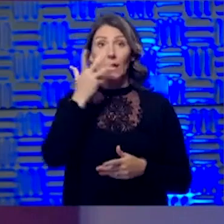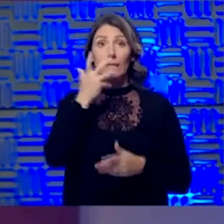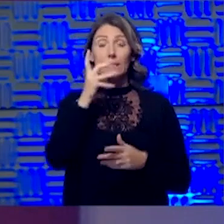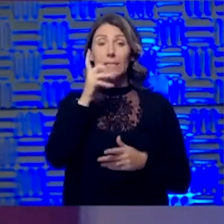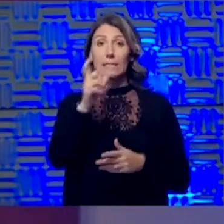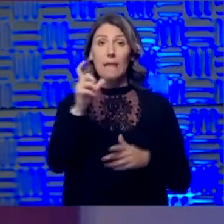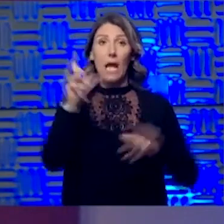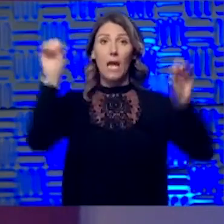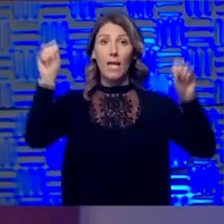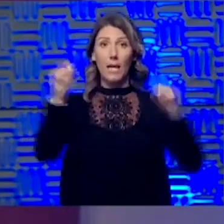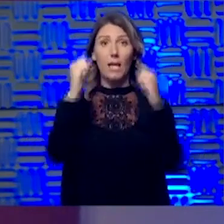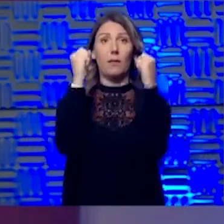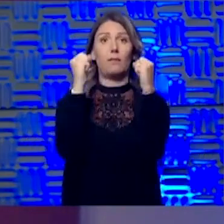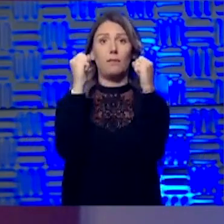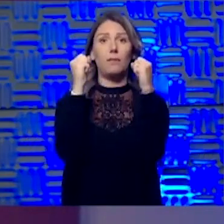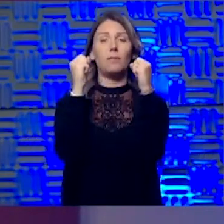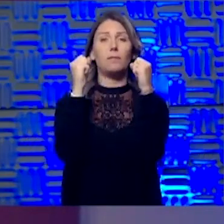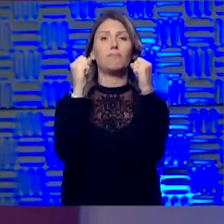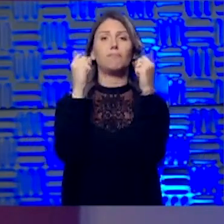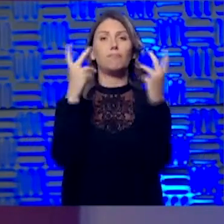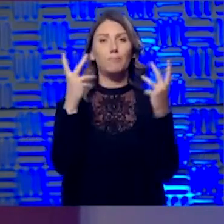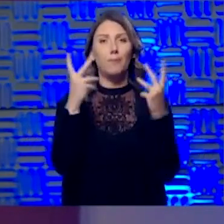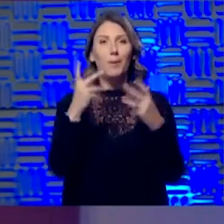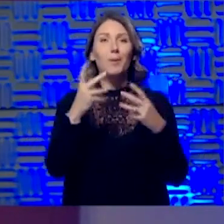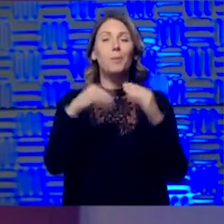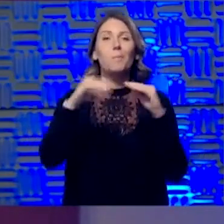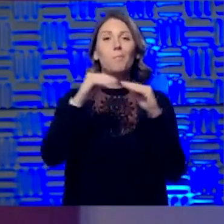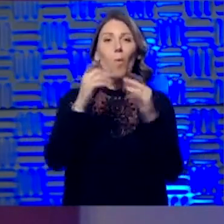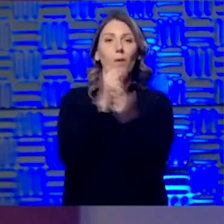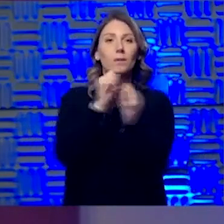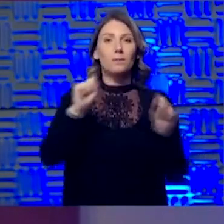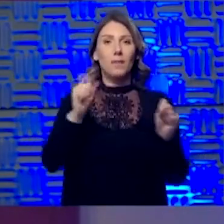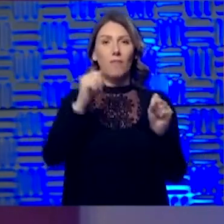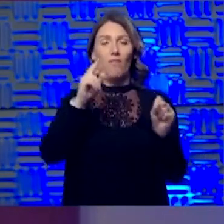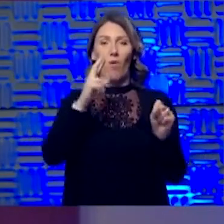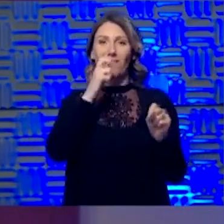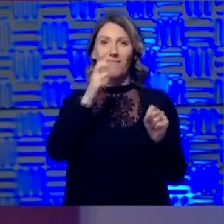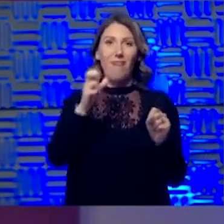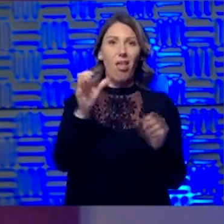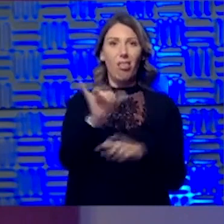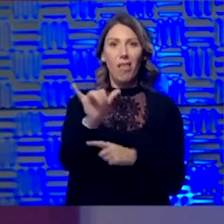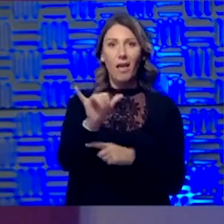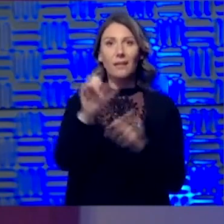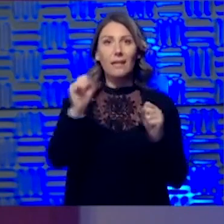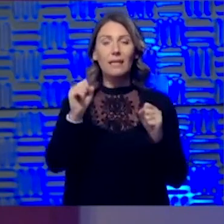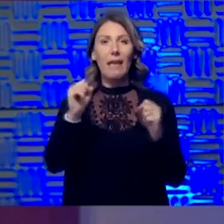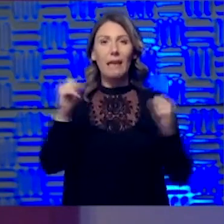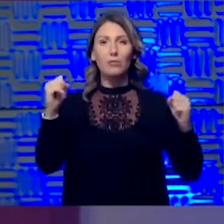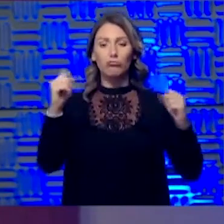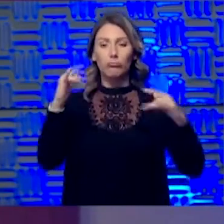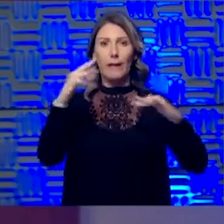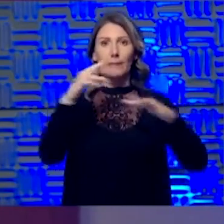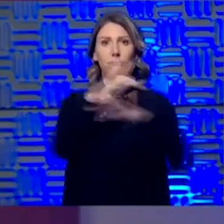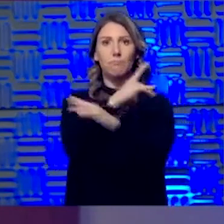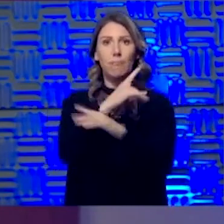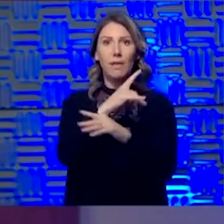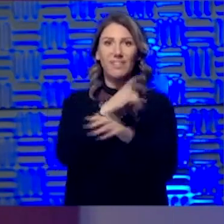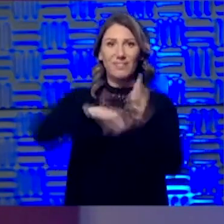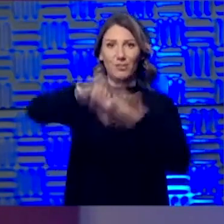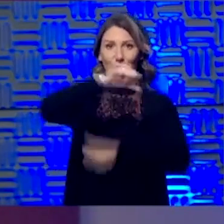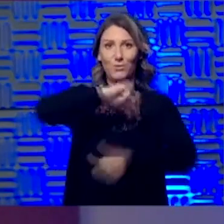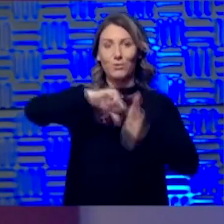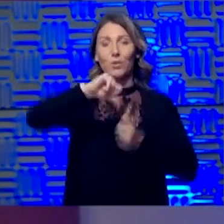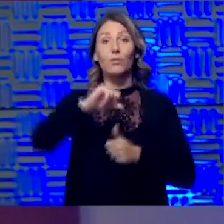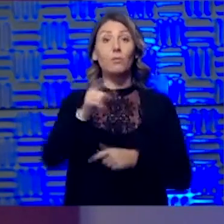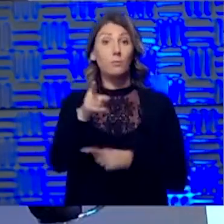that's also an opportunity to make it more safe or less likely that you're gonna transmit droplets to one another. Yeah, you can